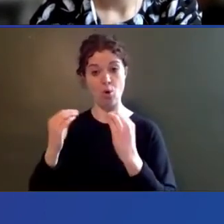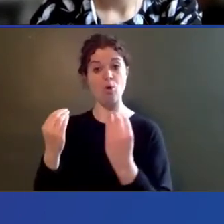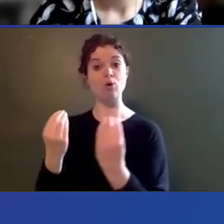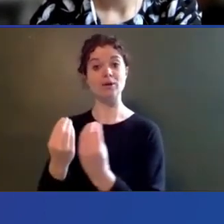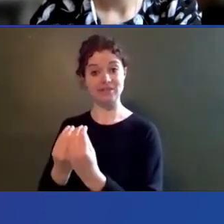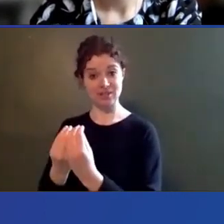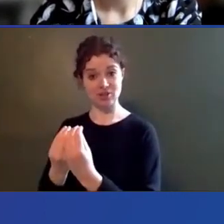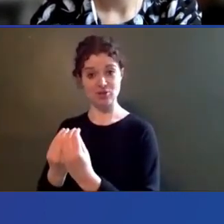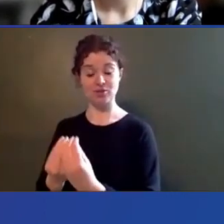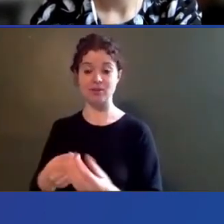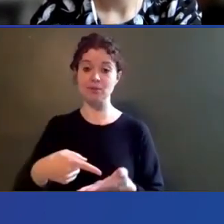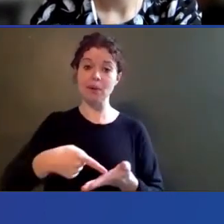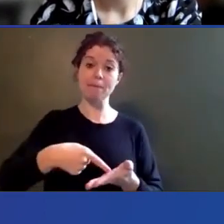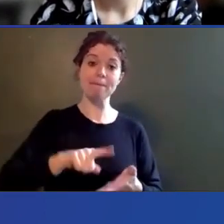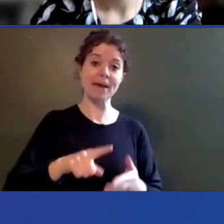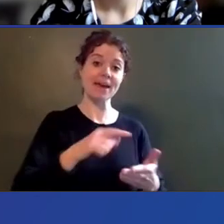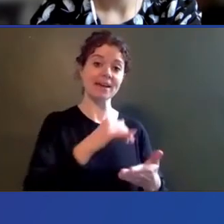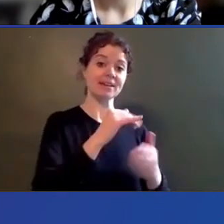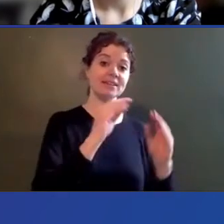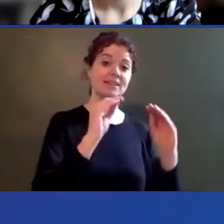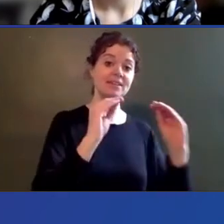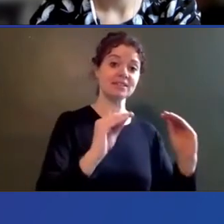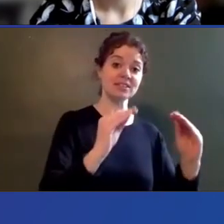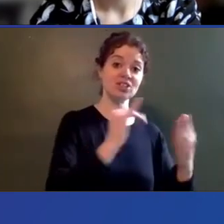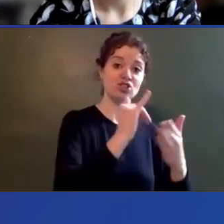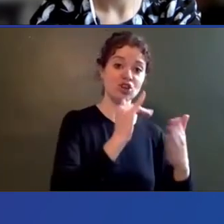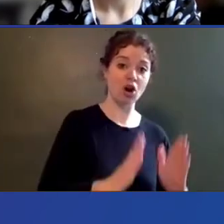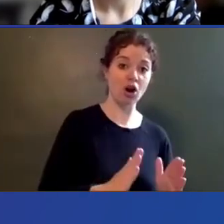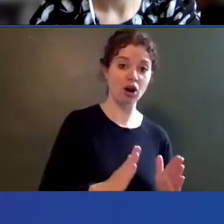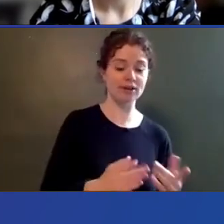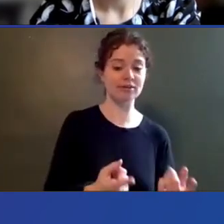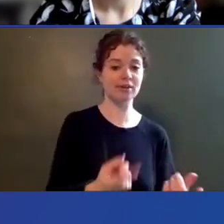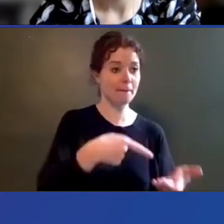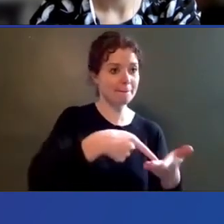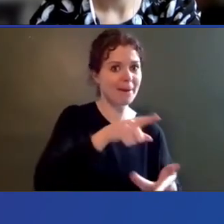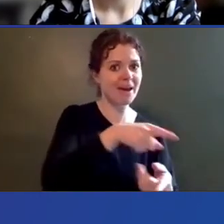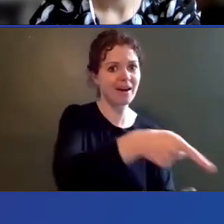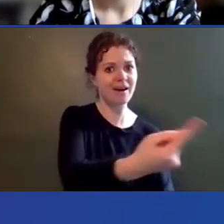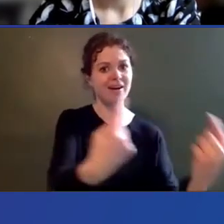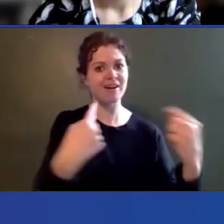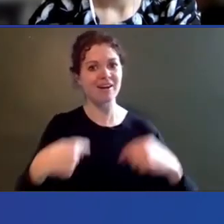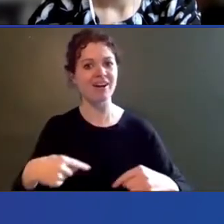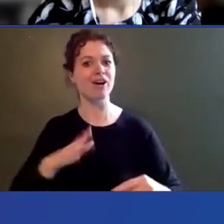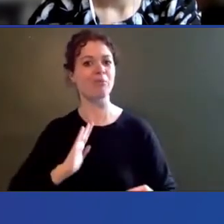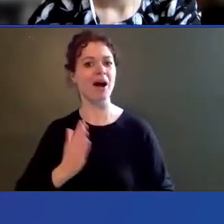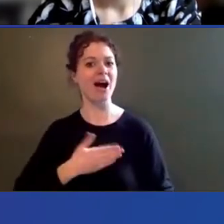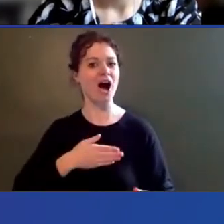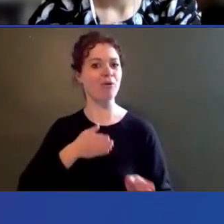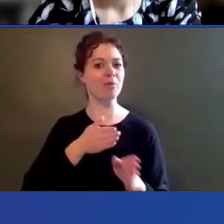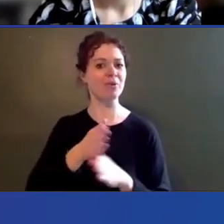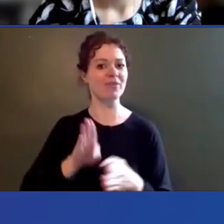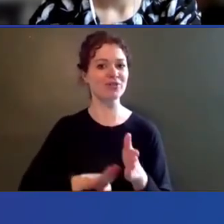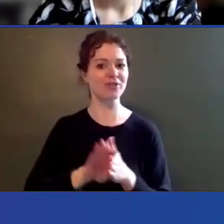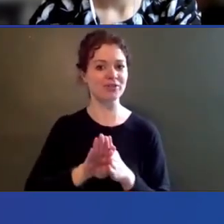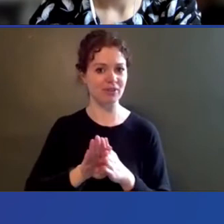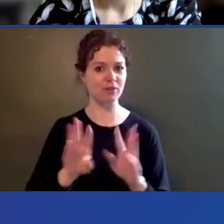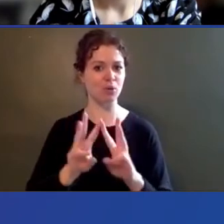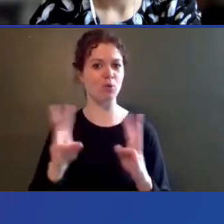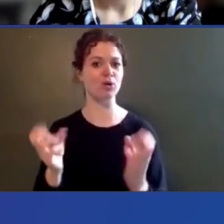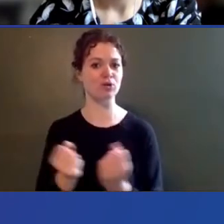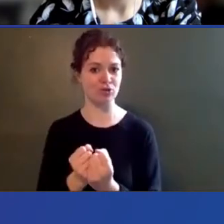artists to then attend our professional developments, which has been a great way, especially at the beginning of the pandemic, for them to be able